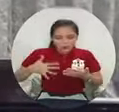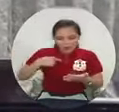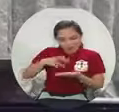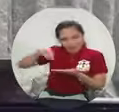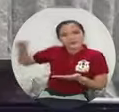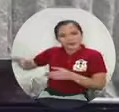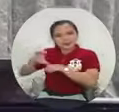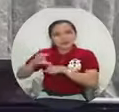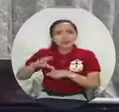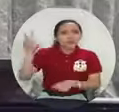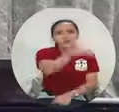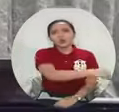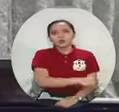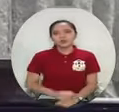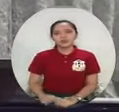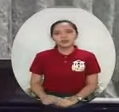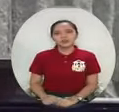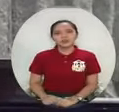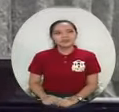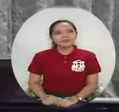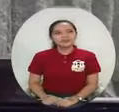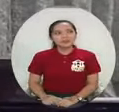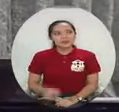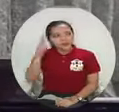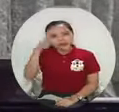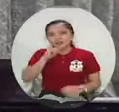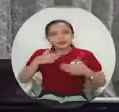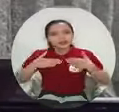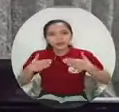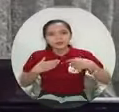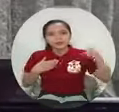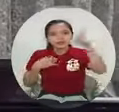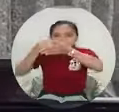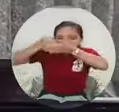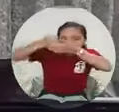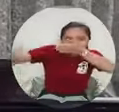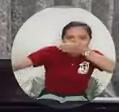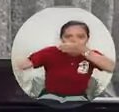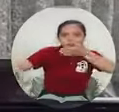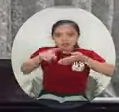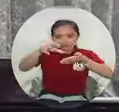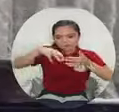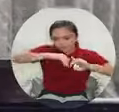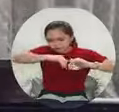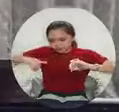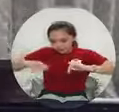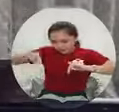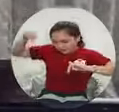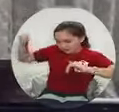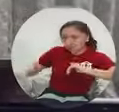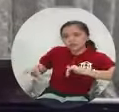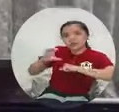whatever will be. Kung may naalang mahabilin, kung unsay lang naadiha. No. Pray,